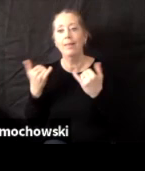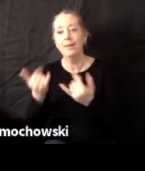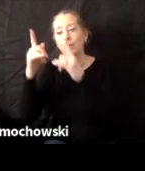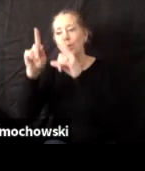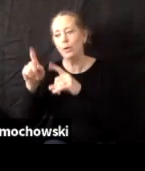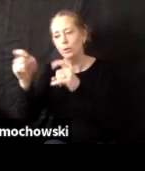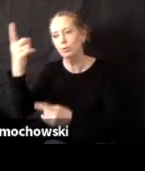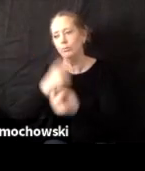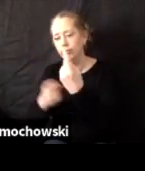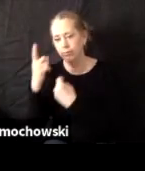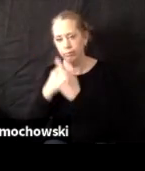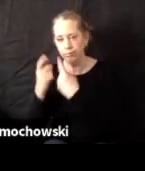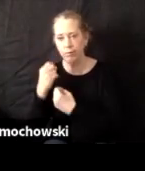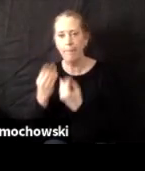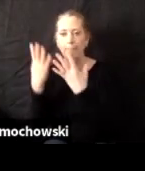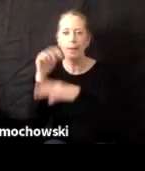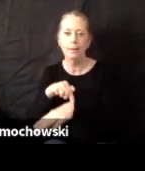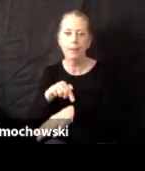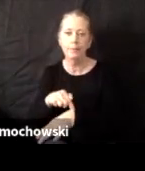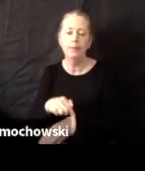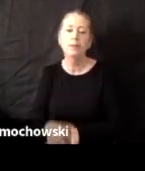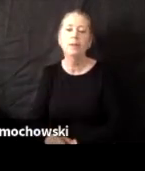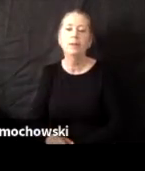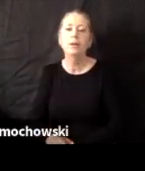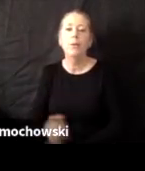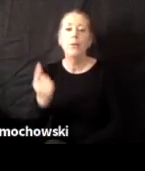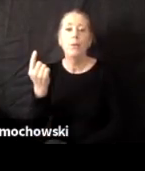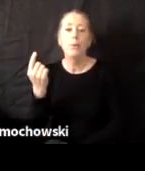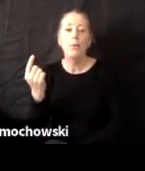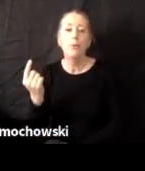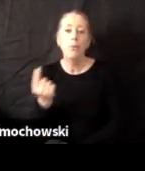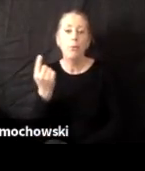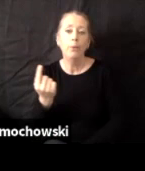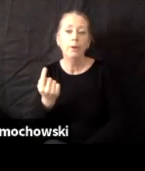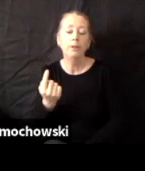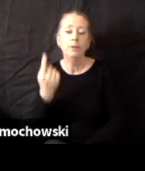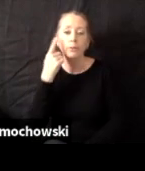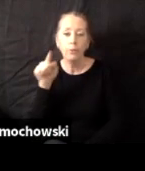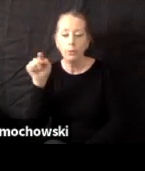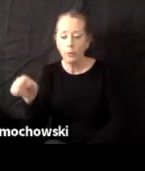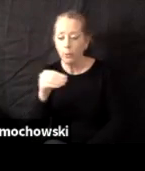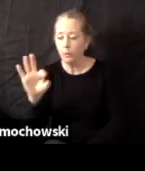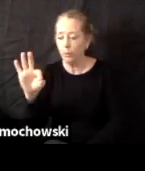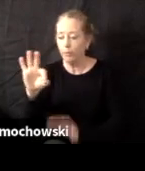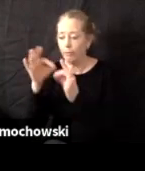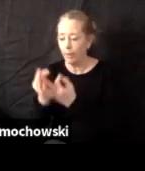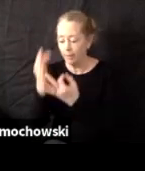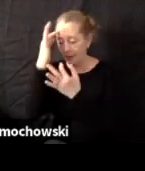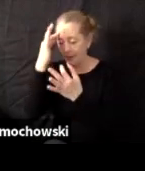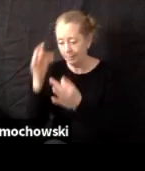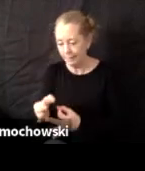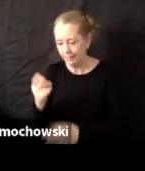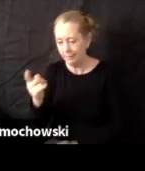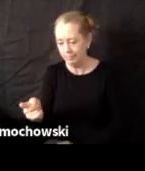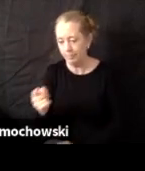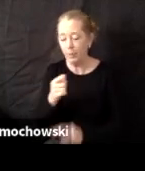times come to, and it's always, for you and your family to make a decision, but